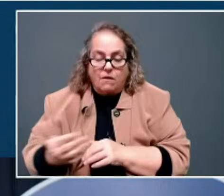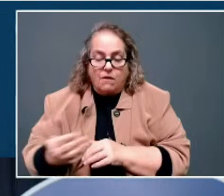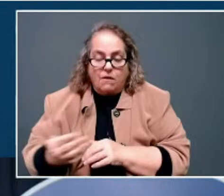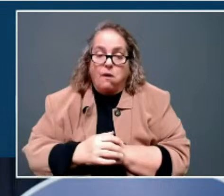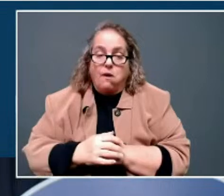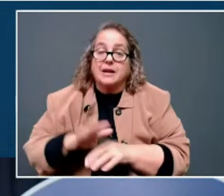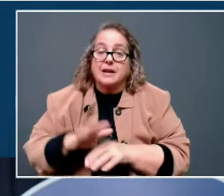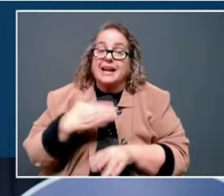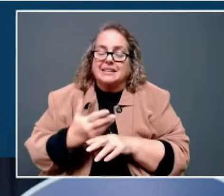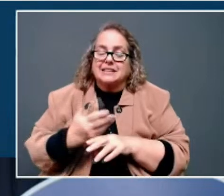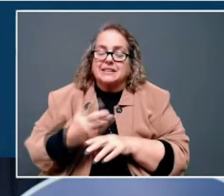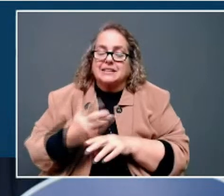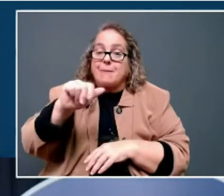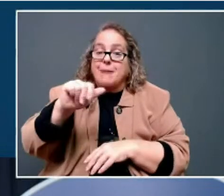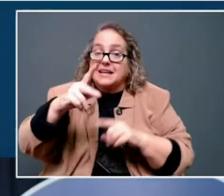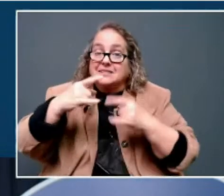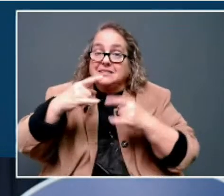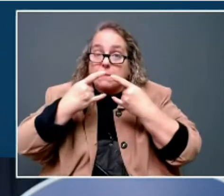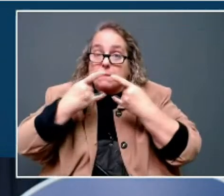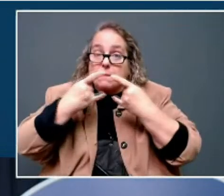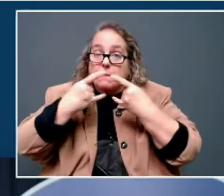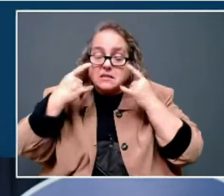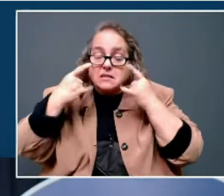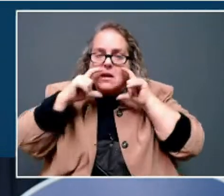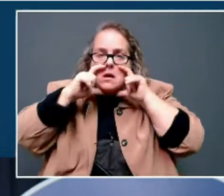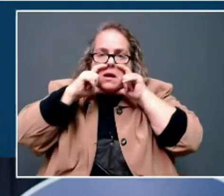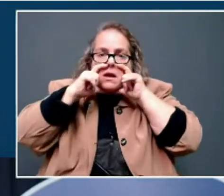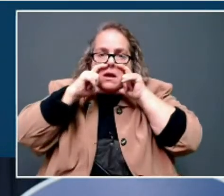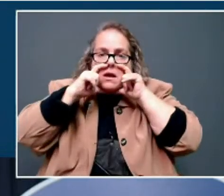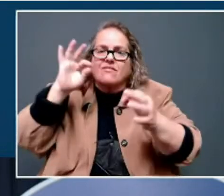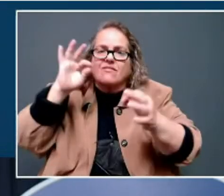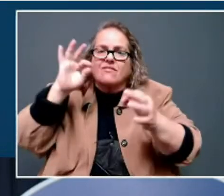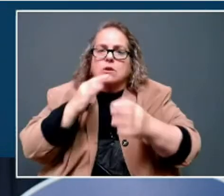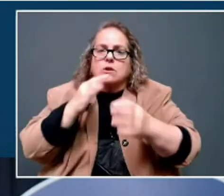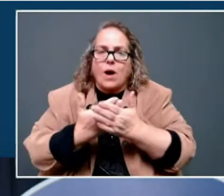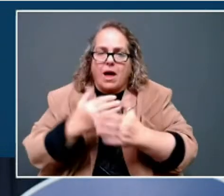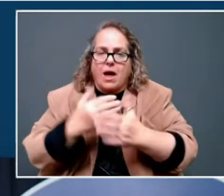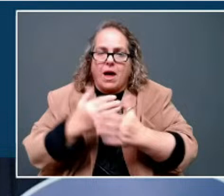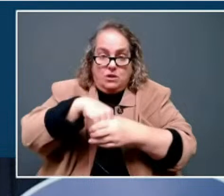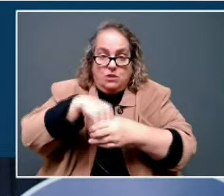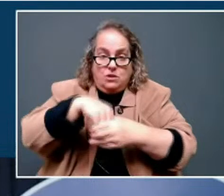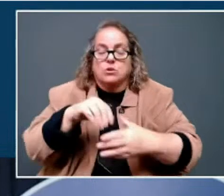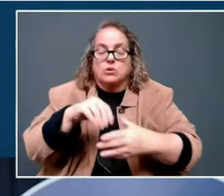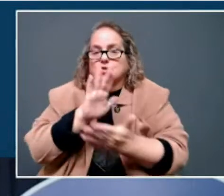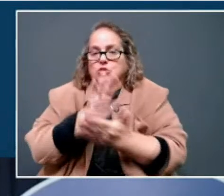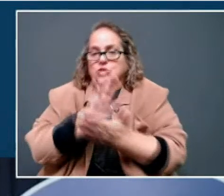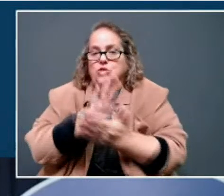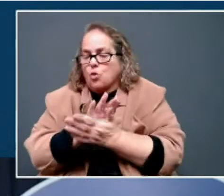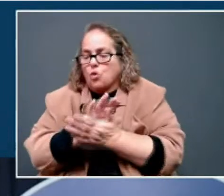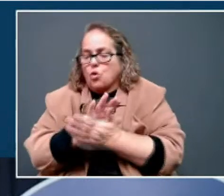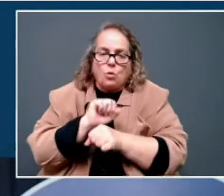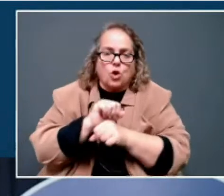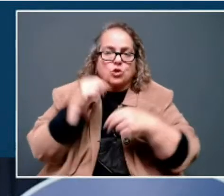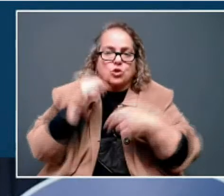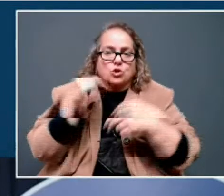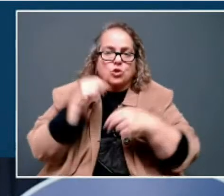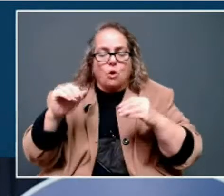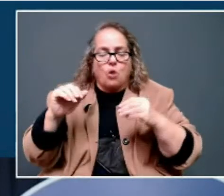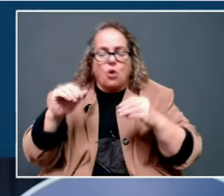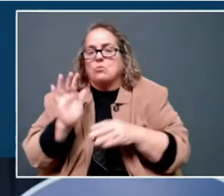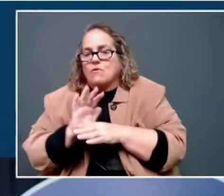mask at all times when indoors in public places such as school, work, stores, theaters, or any of those other